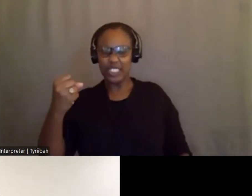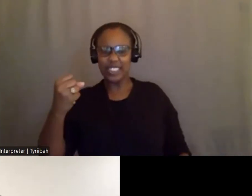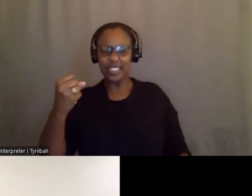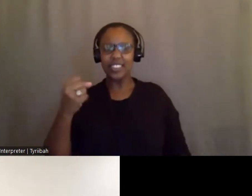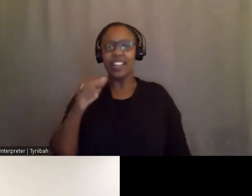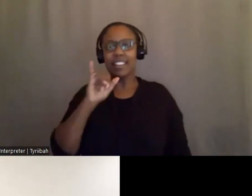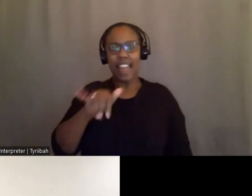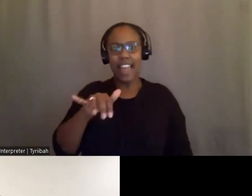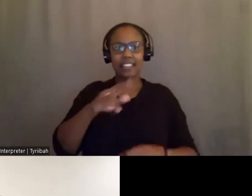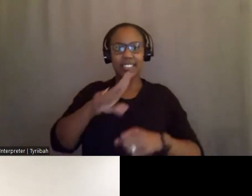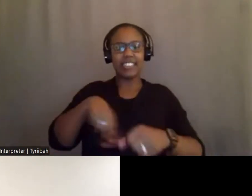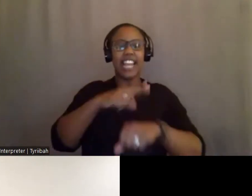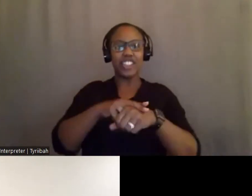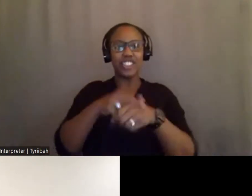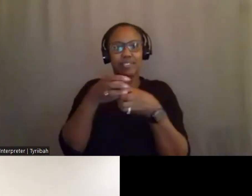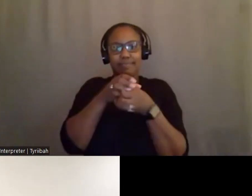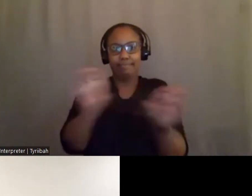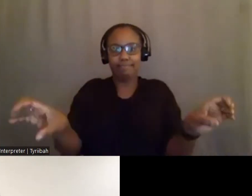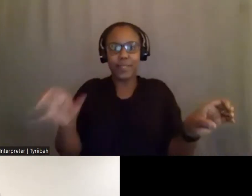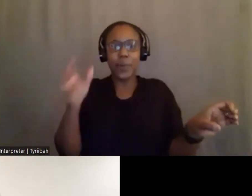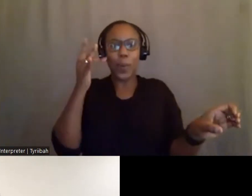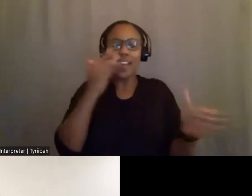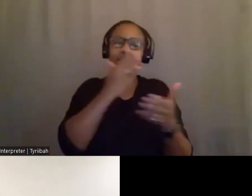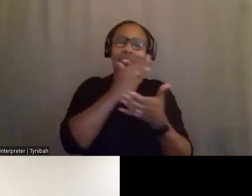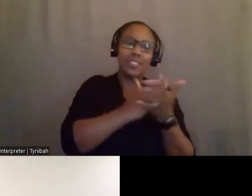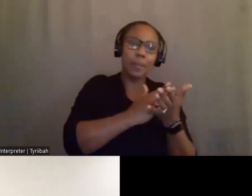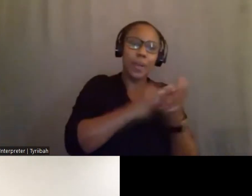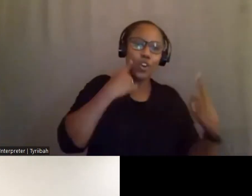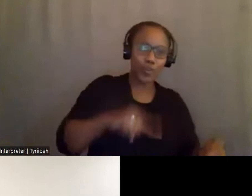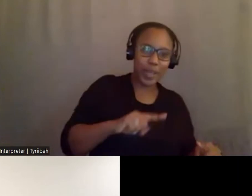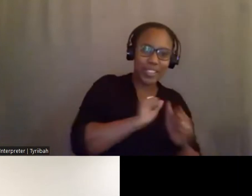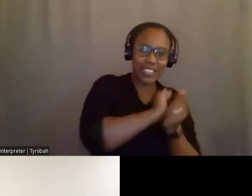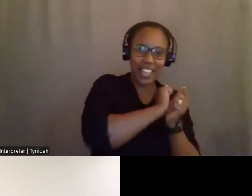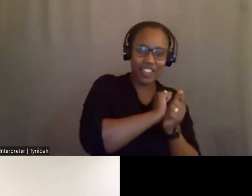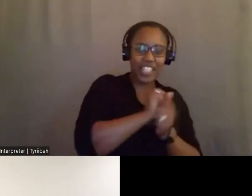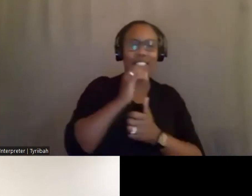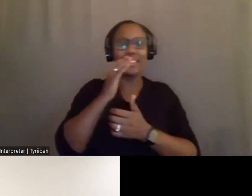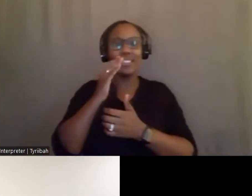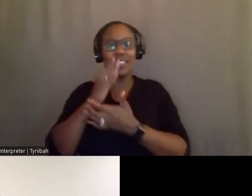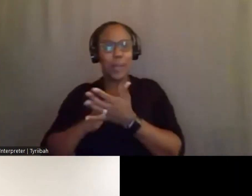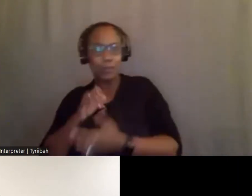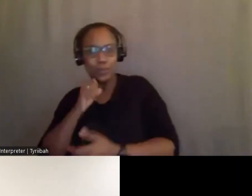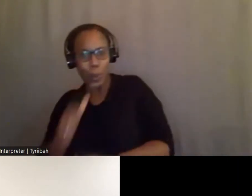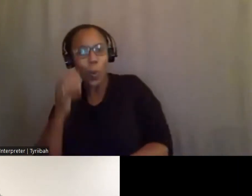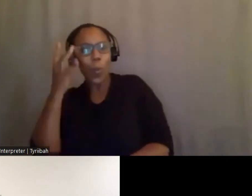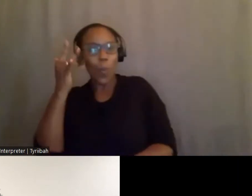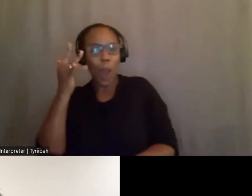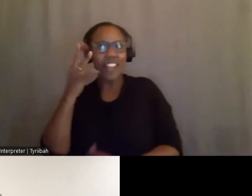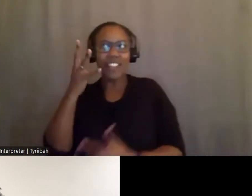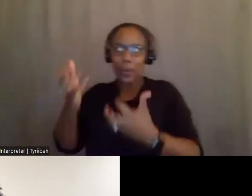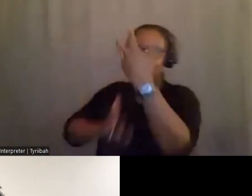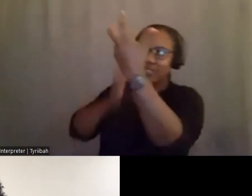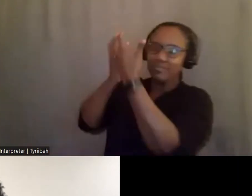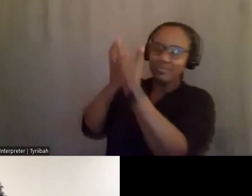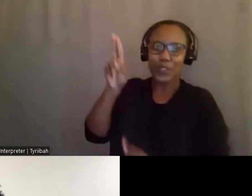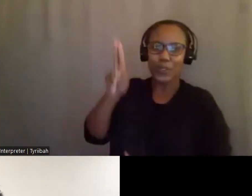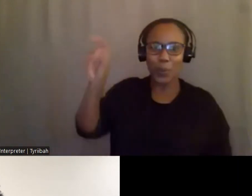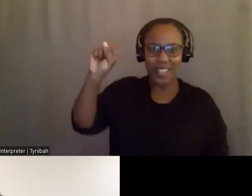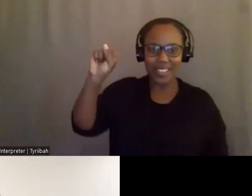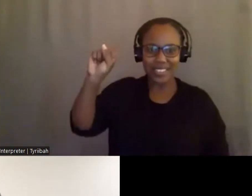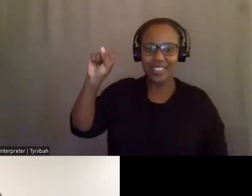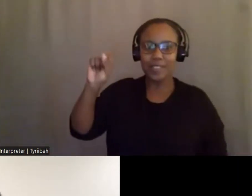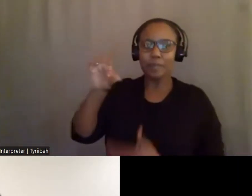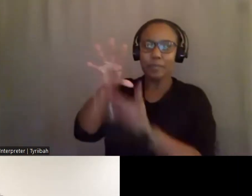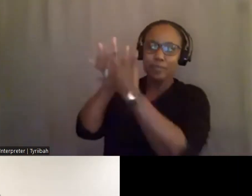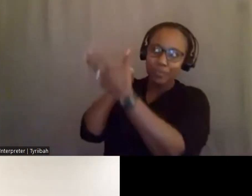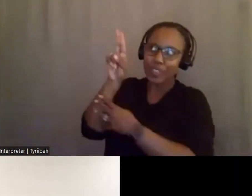considered assimilation to a white American way. And so Creeks and Seminoles are really split on, you know, do we want our nation to go this way? Are we